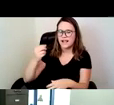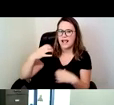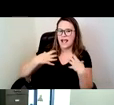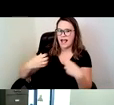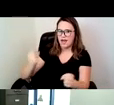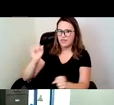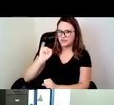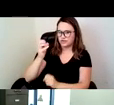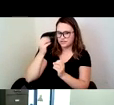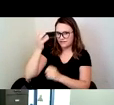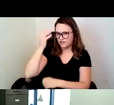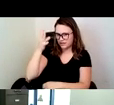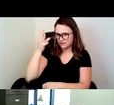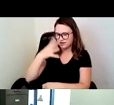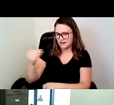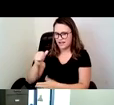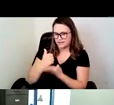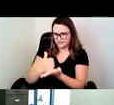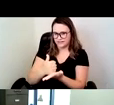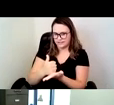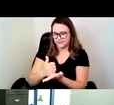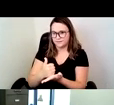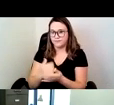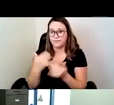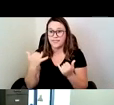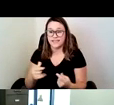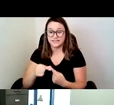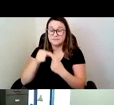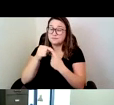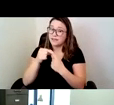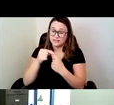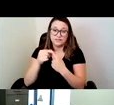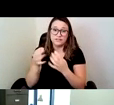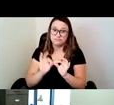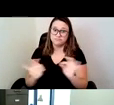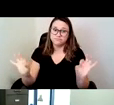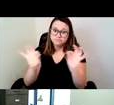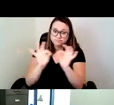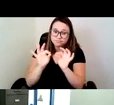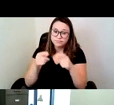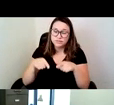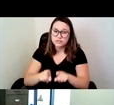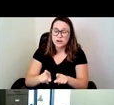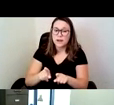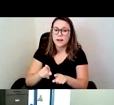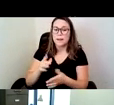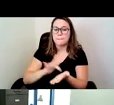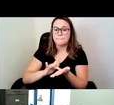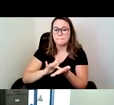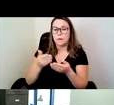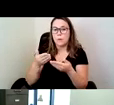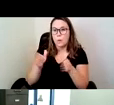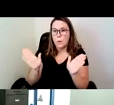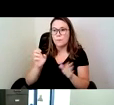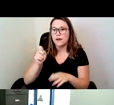information and assistance. This is especially critical during the Medicare open enrollment period,